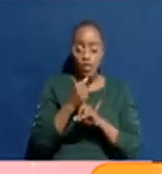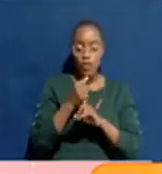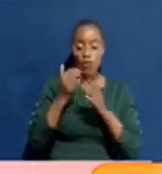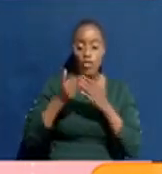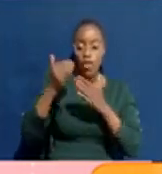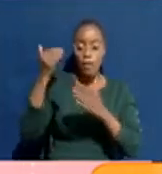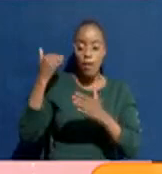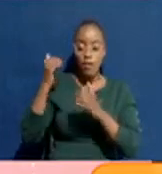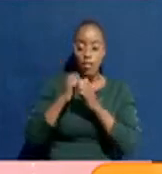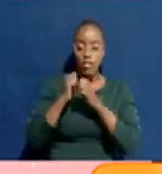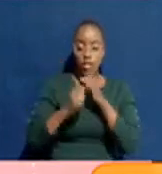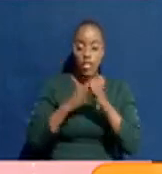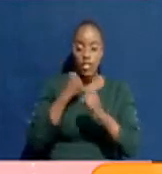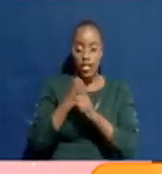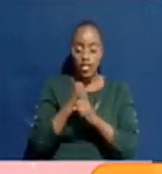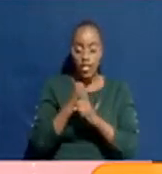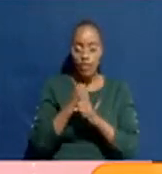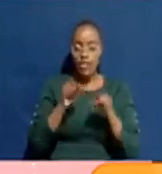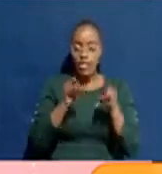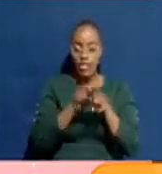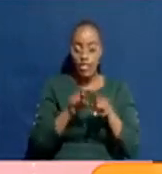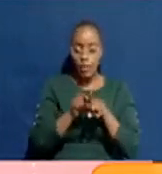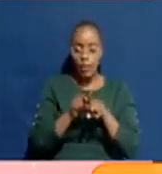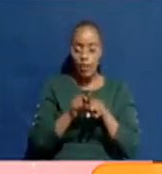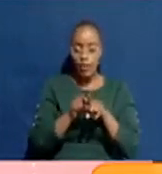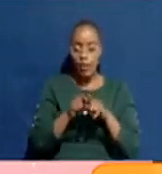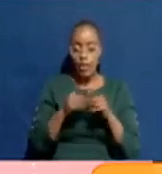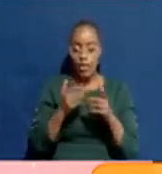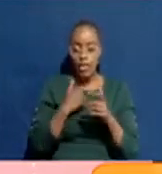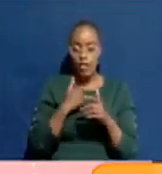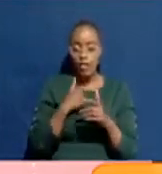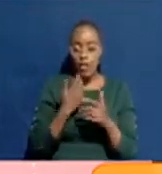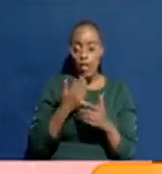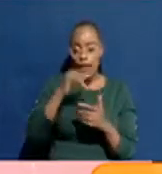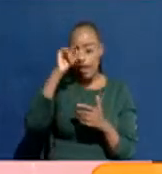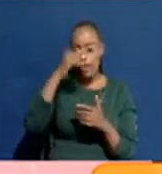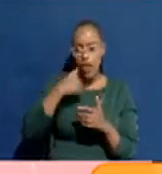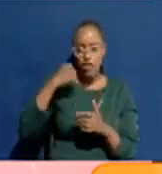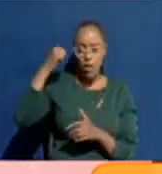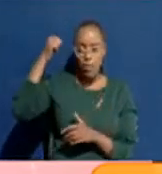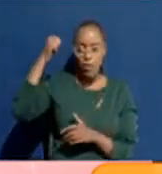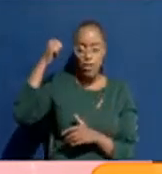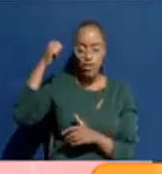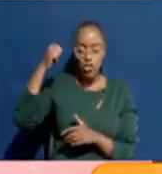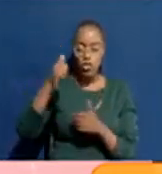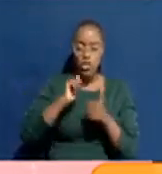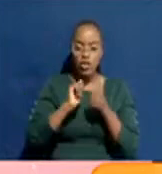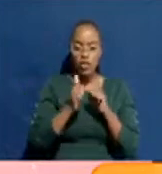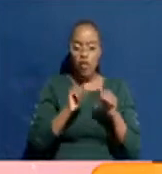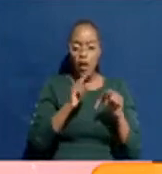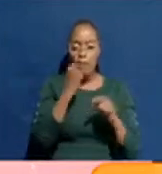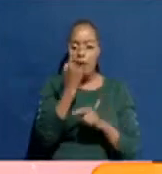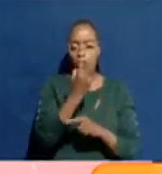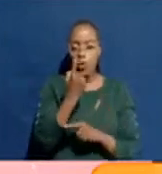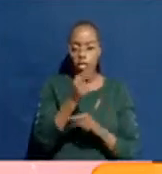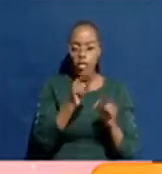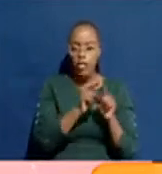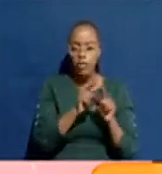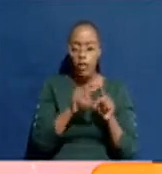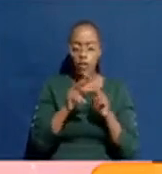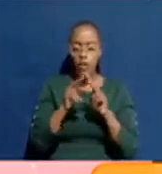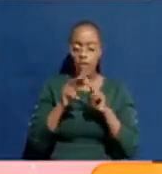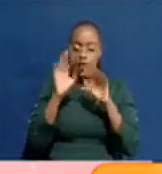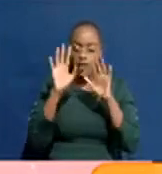previous 10 years. Even though under the NARC administration, we had a lot of political contestation, the economy was still very